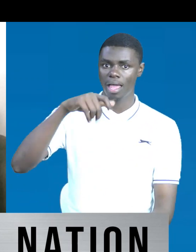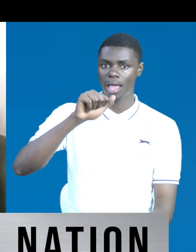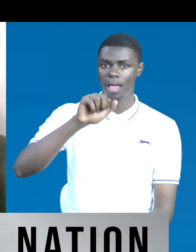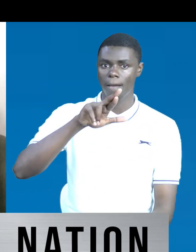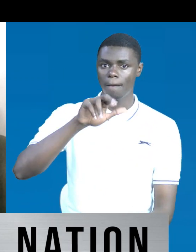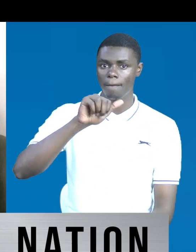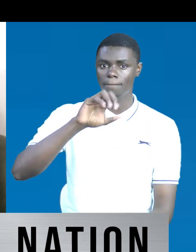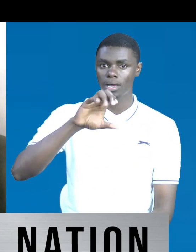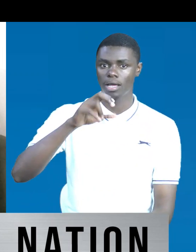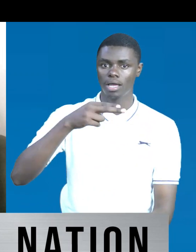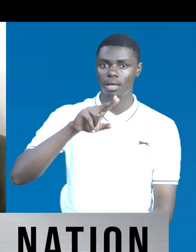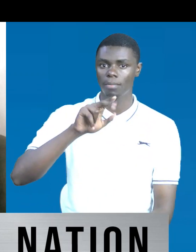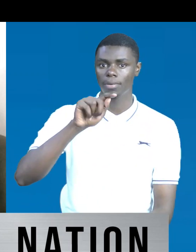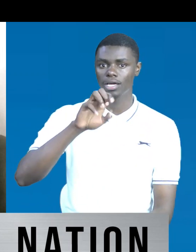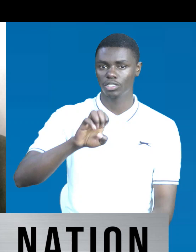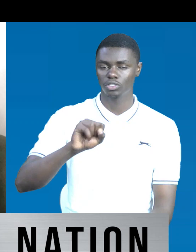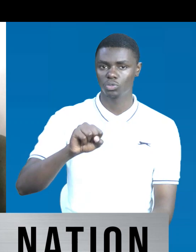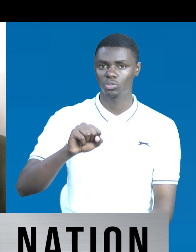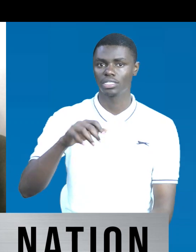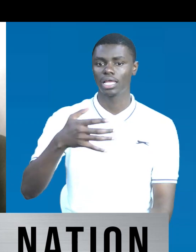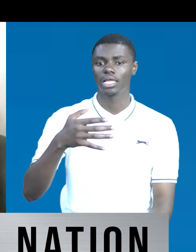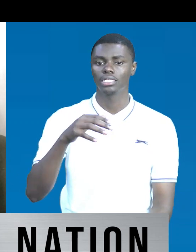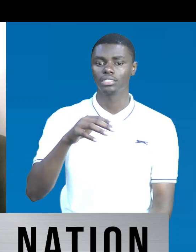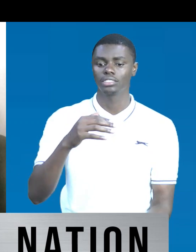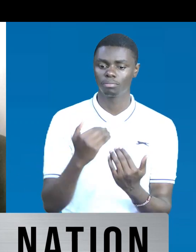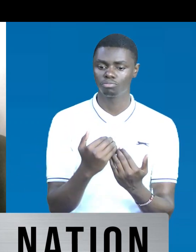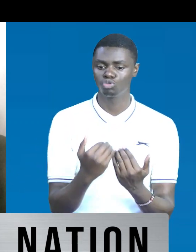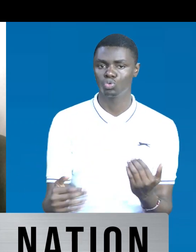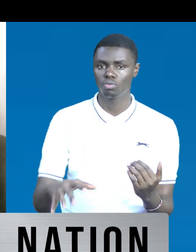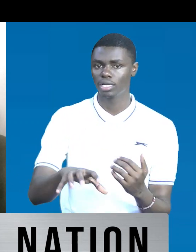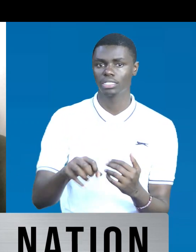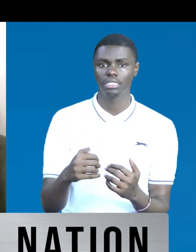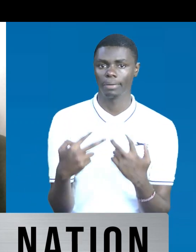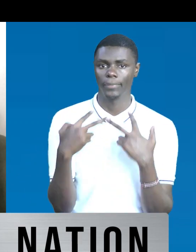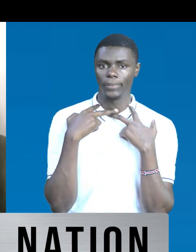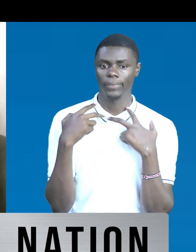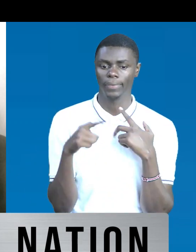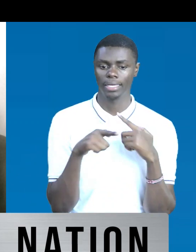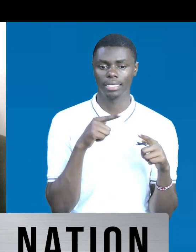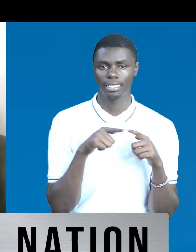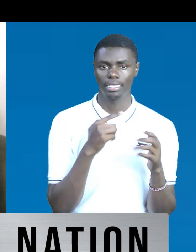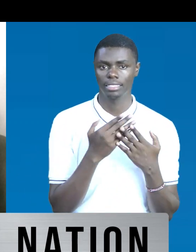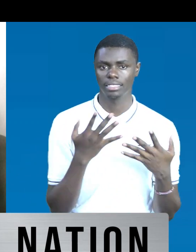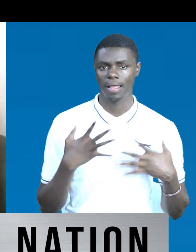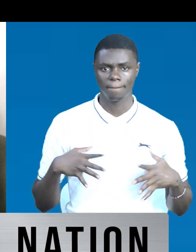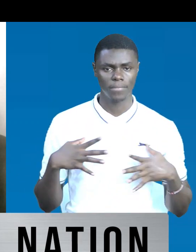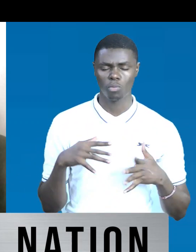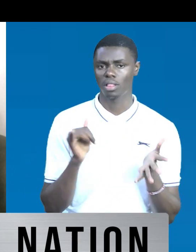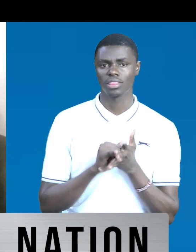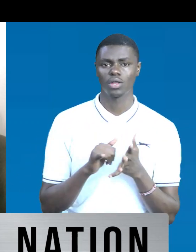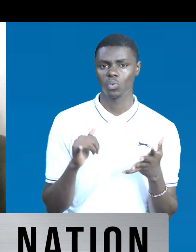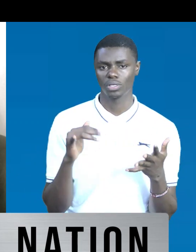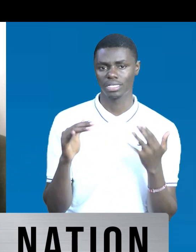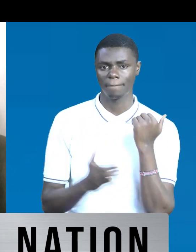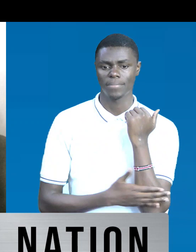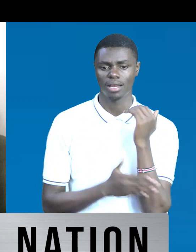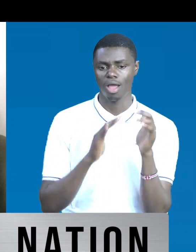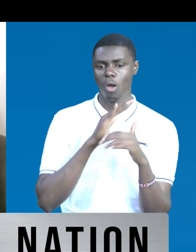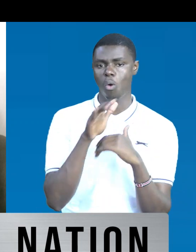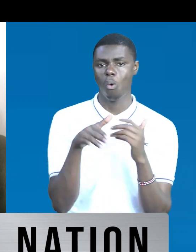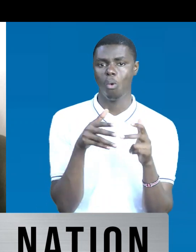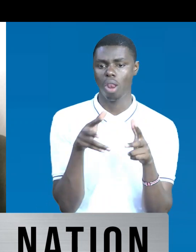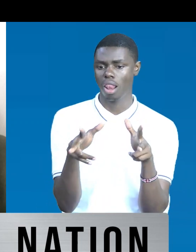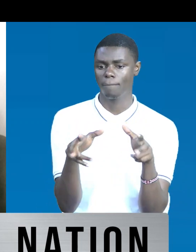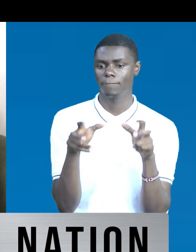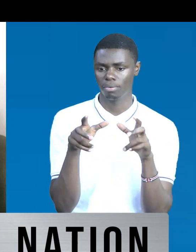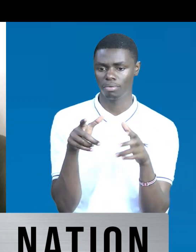some children hostage, killed some people, and it was horrifying because all this was captured on